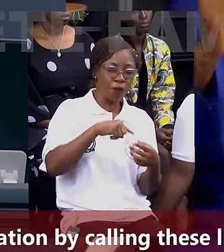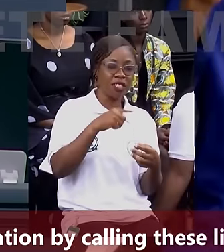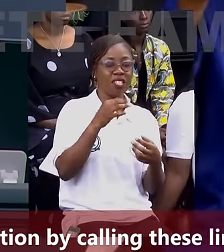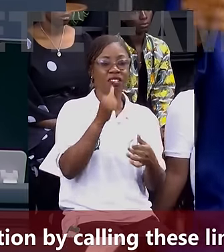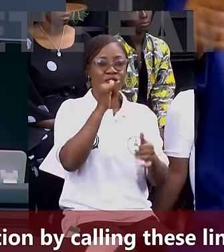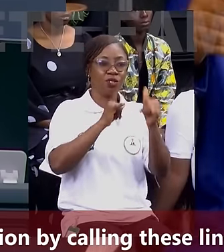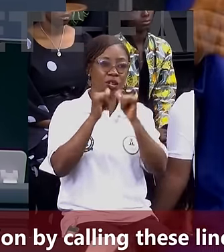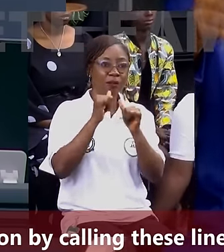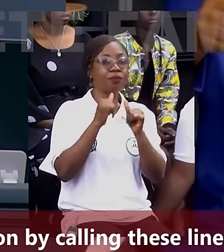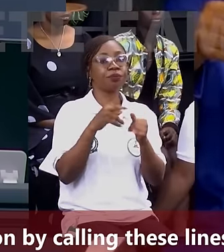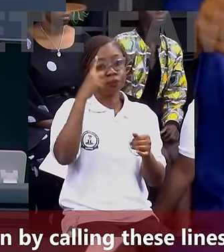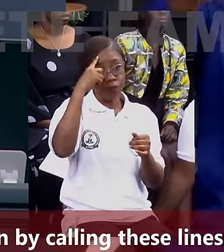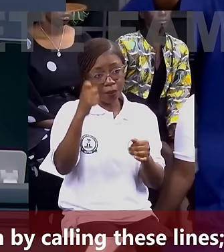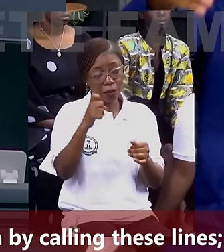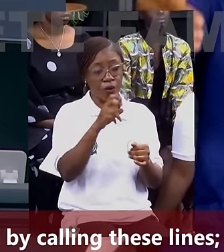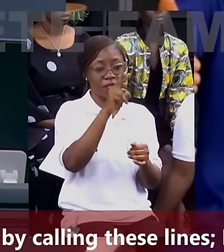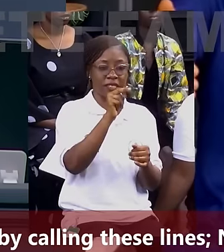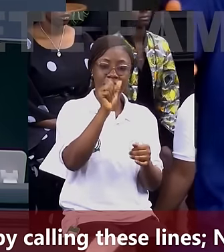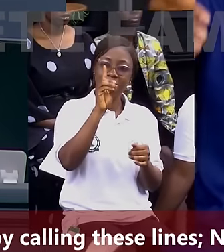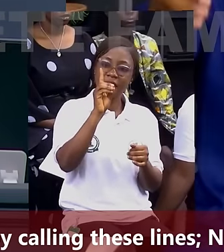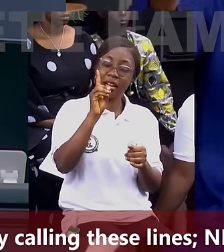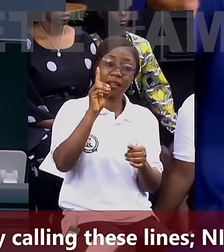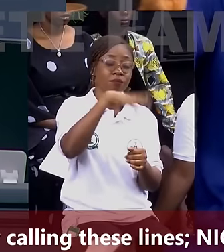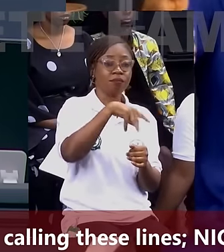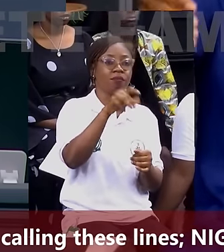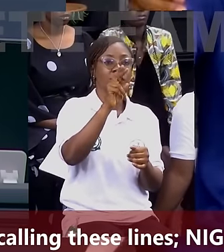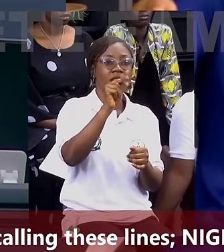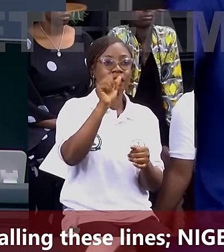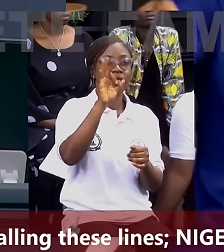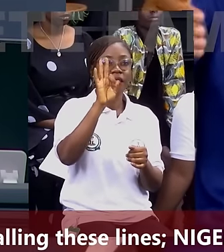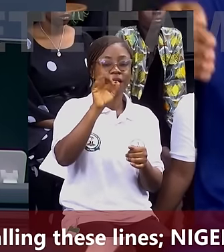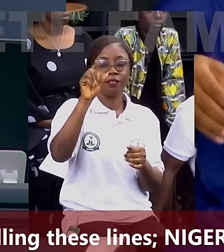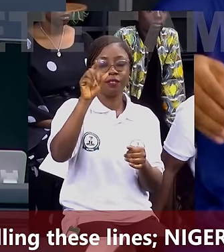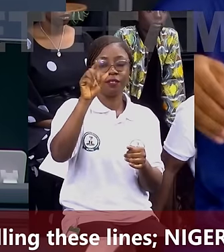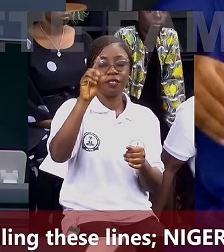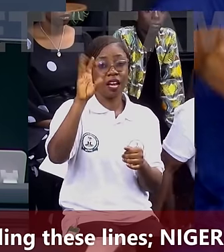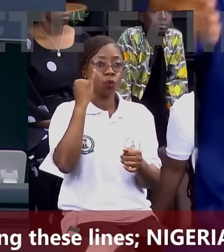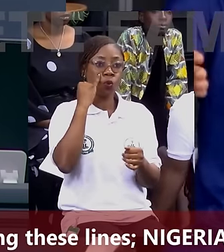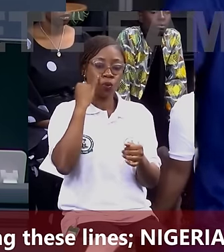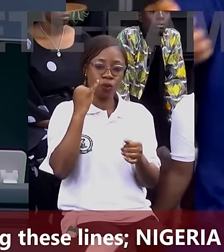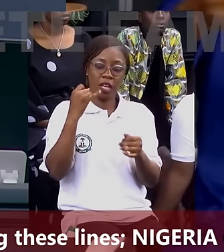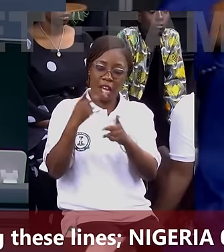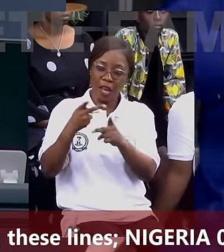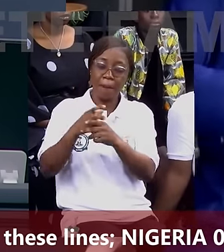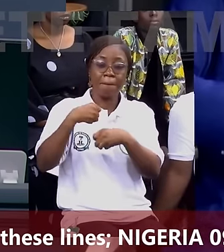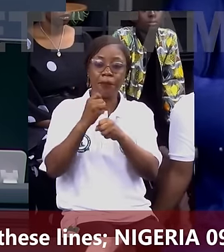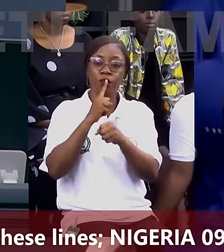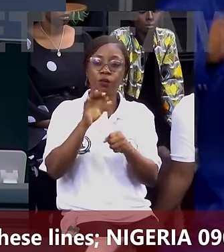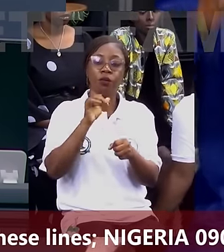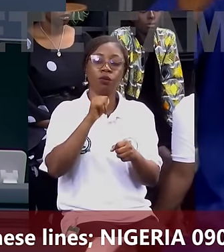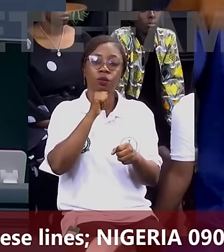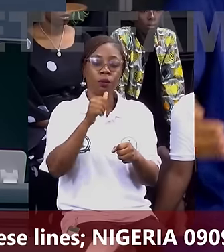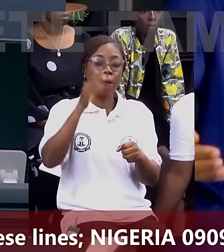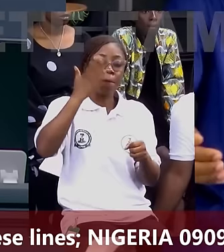regulation, because NAFDAC is supposed to be the gatekeeper to ensure that no poisonous or untested drink get into the